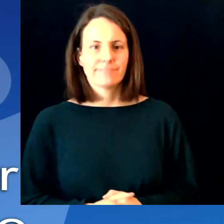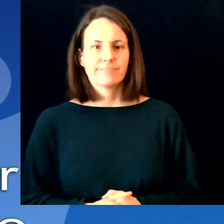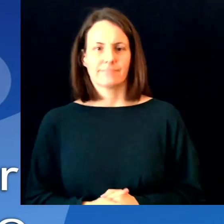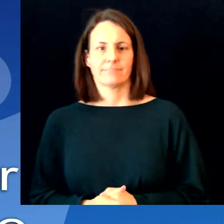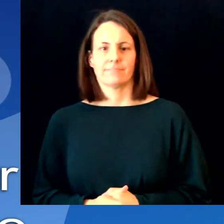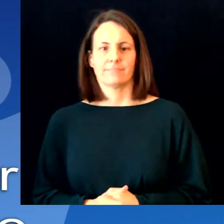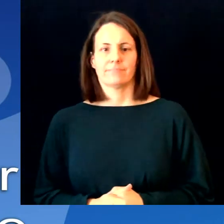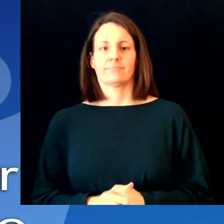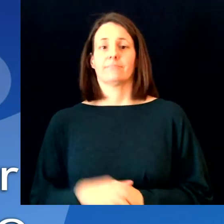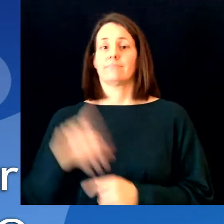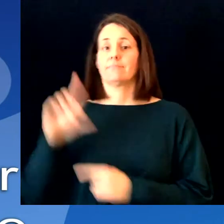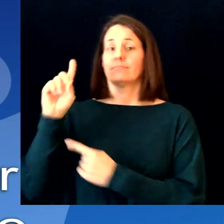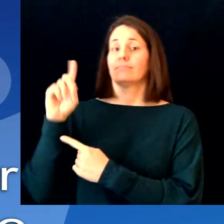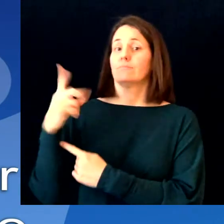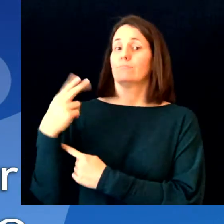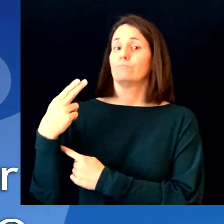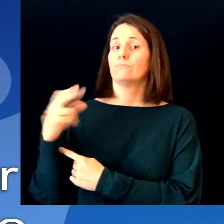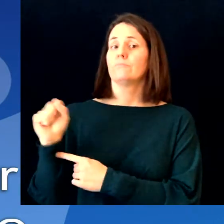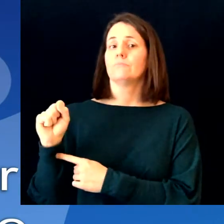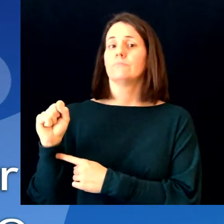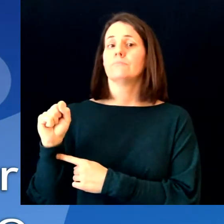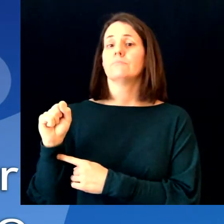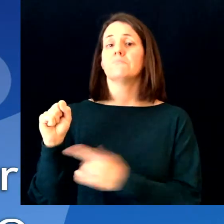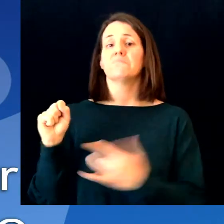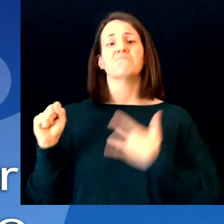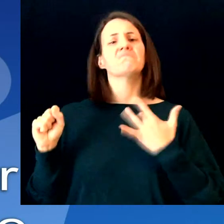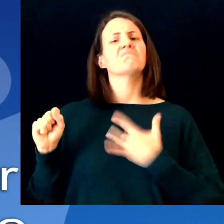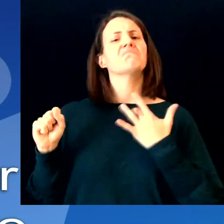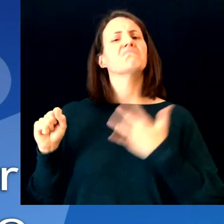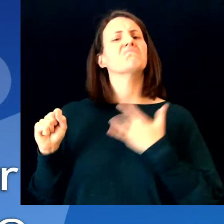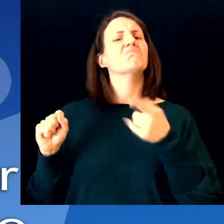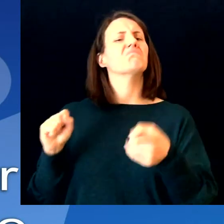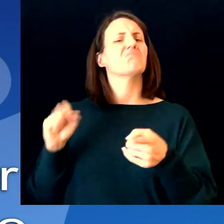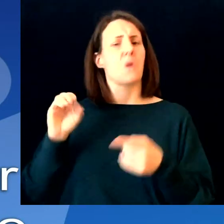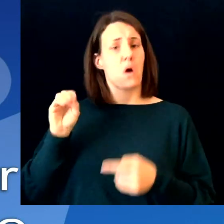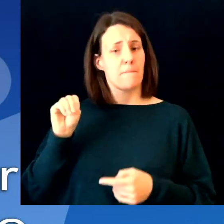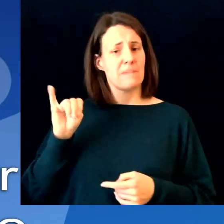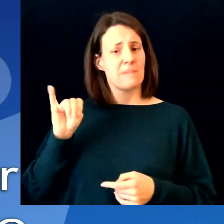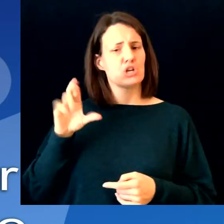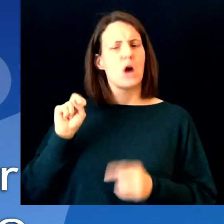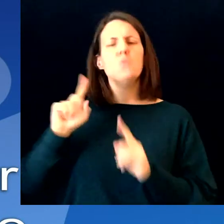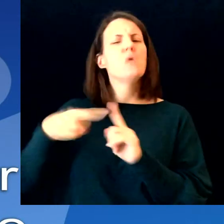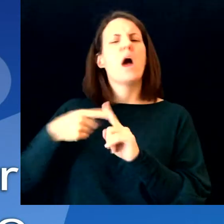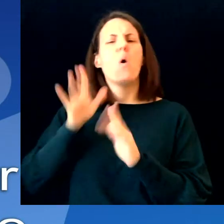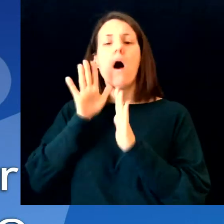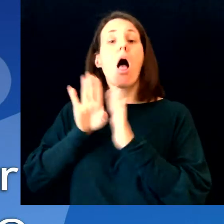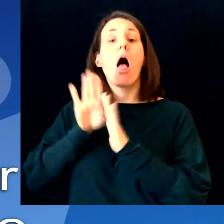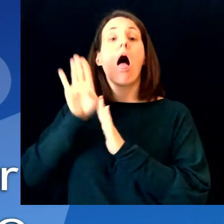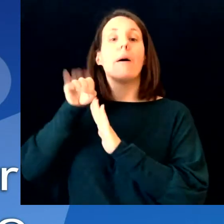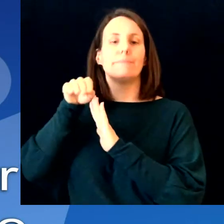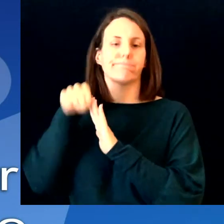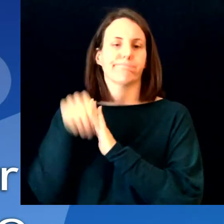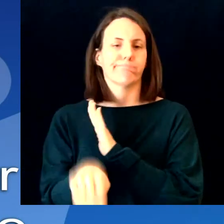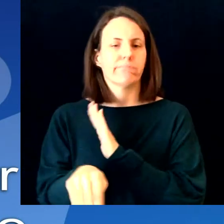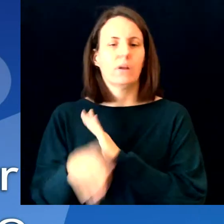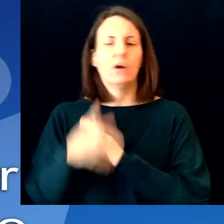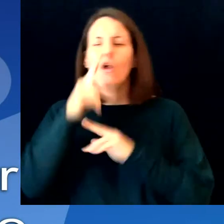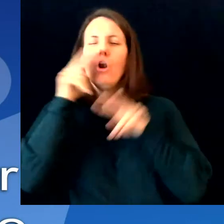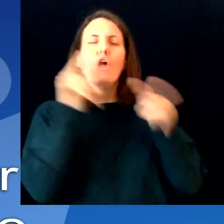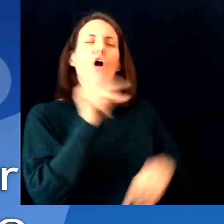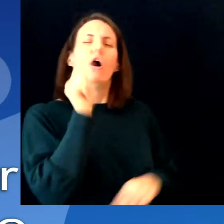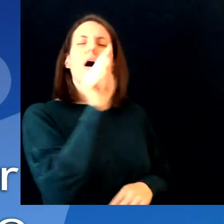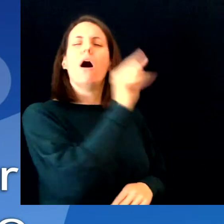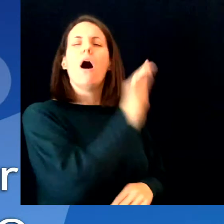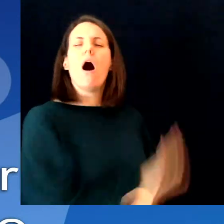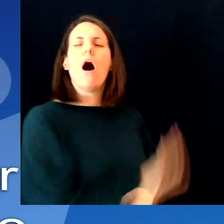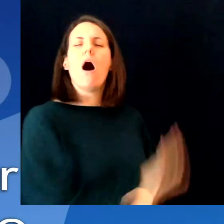to decline in Wisconsin based on modeling data or just what we're seeing in other parts of the world and country? Thank you. Happy to